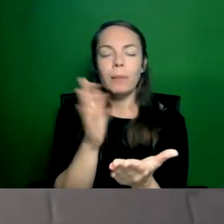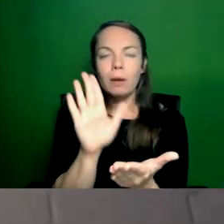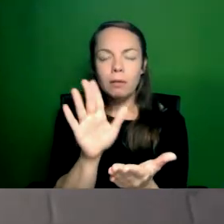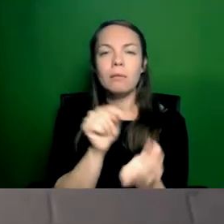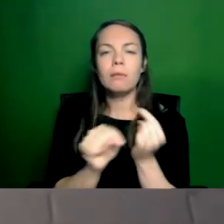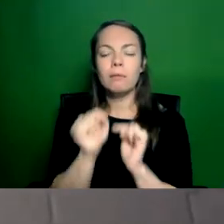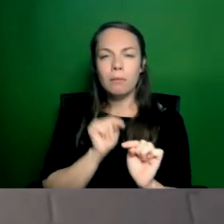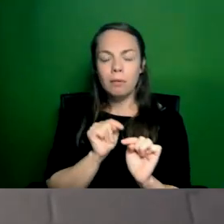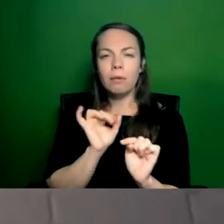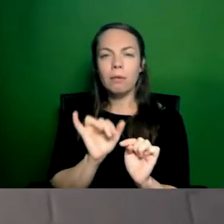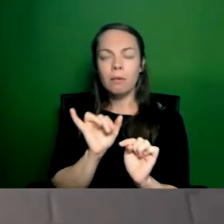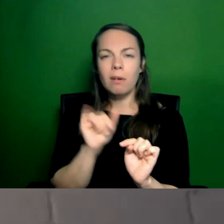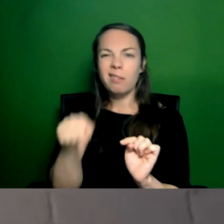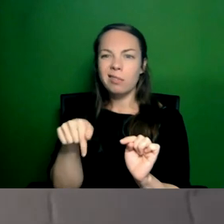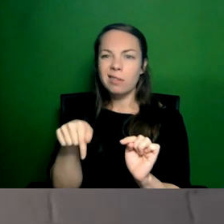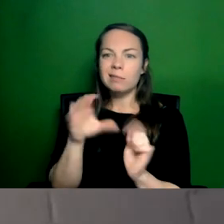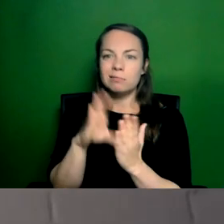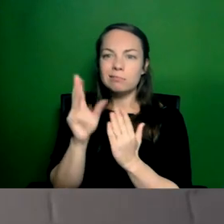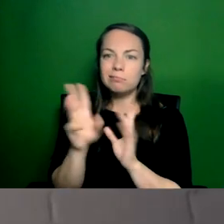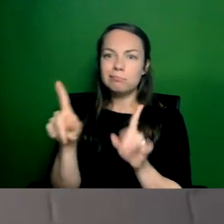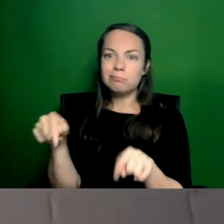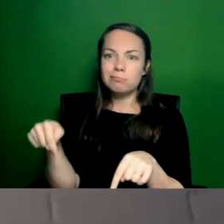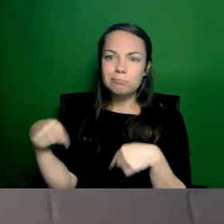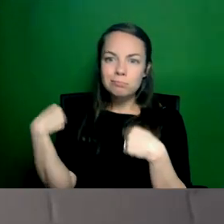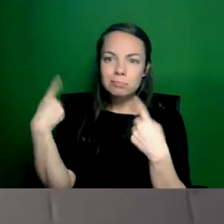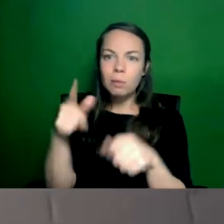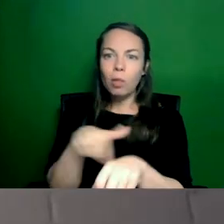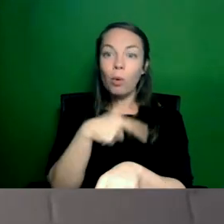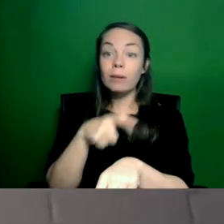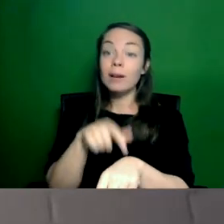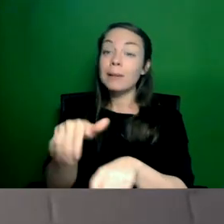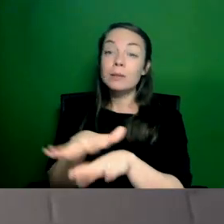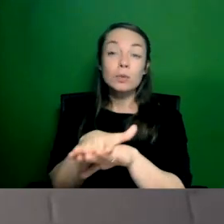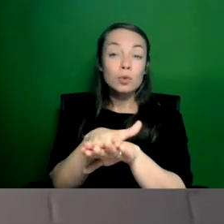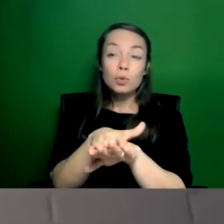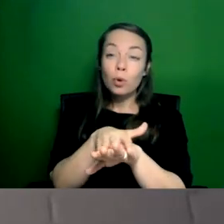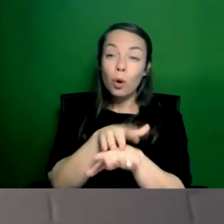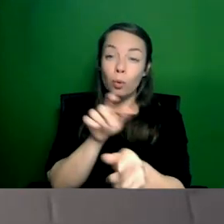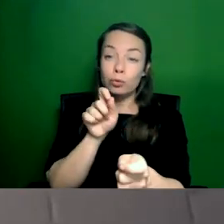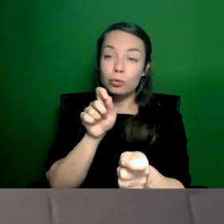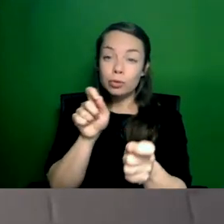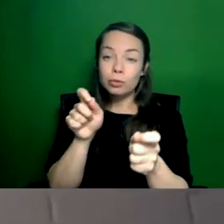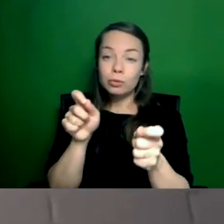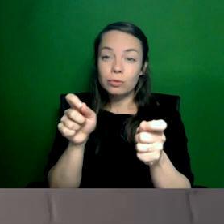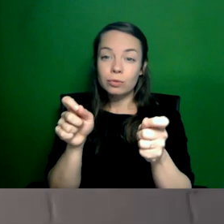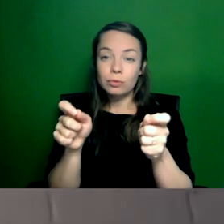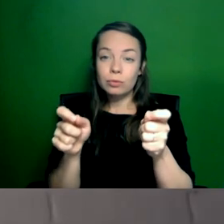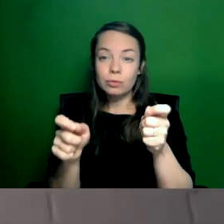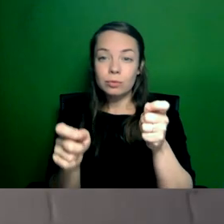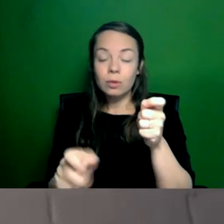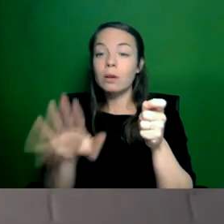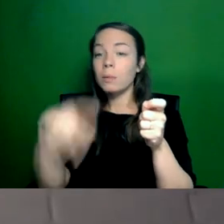realizing that this has been around for a long period of time, and it's going to be a slow rollout process, but you have to take advantage